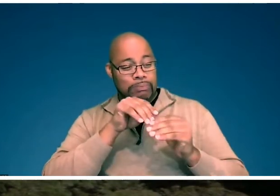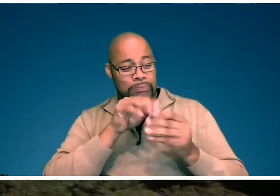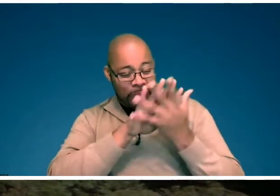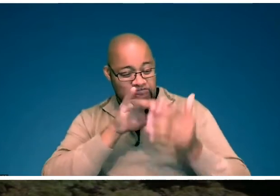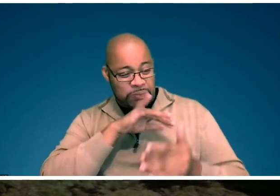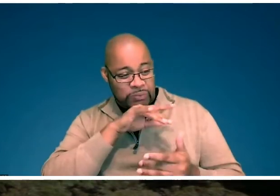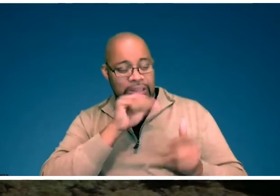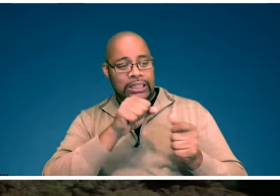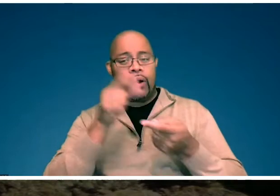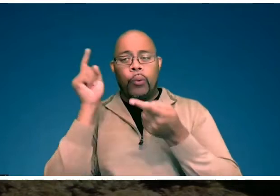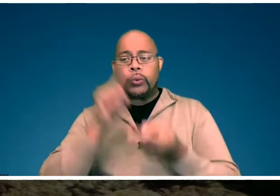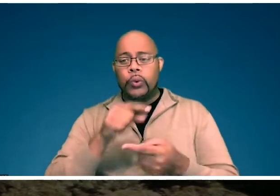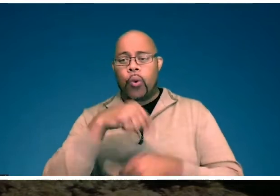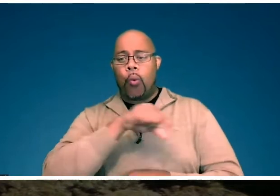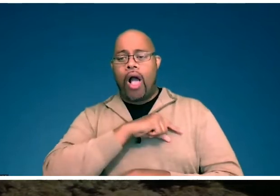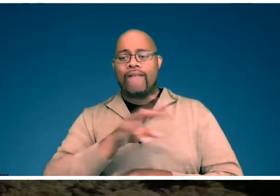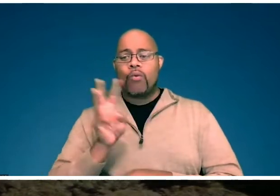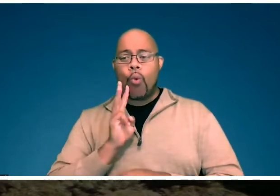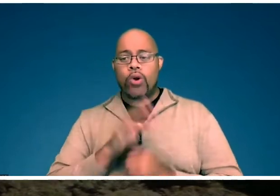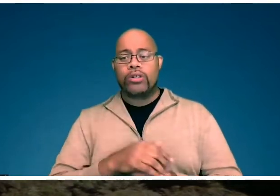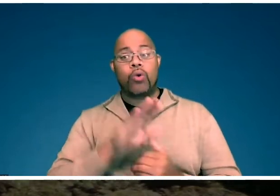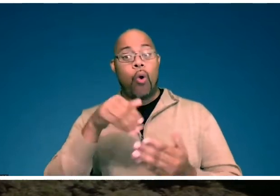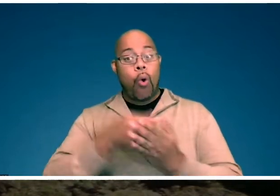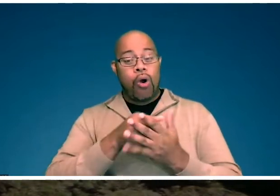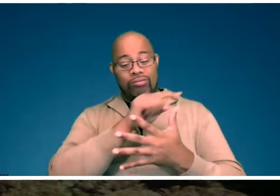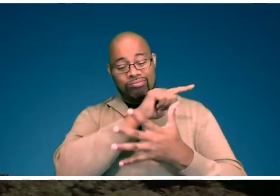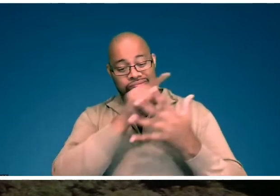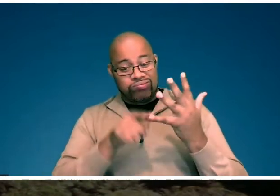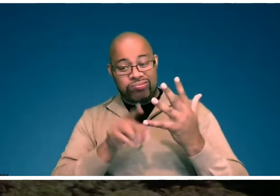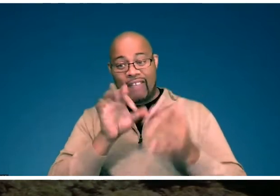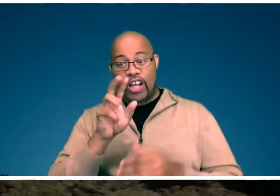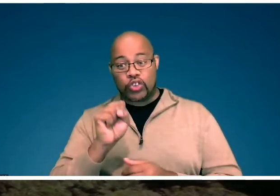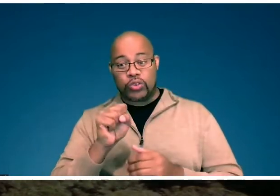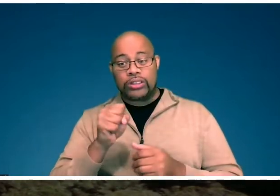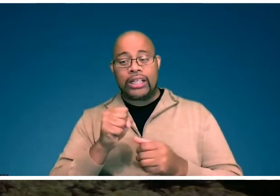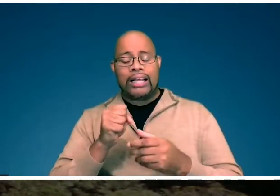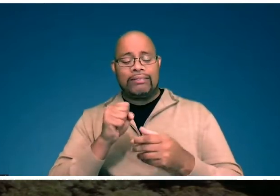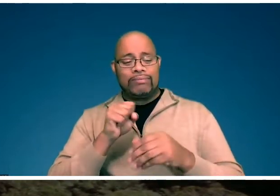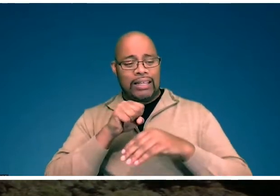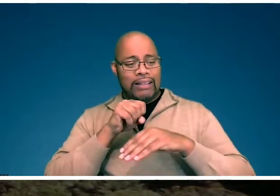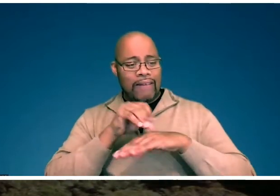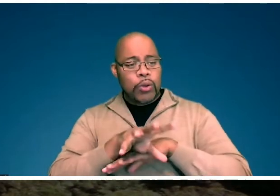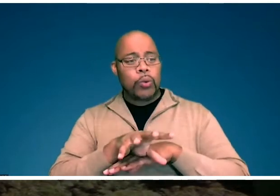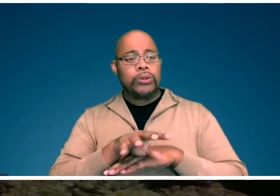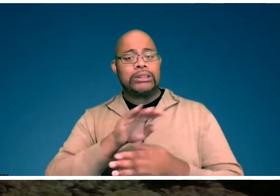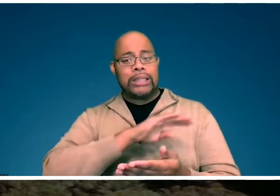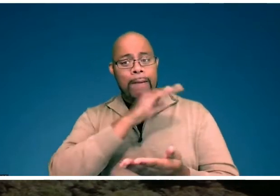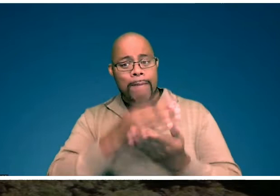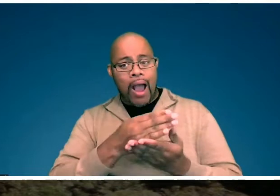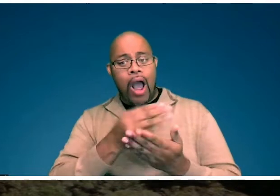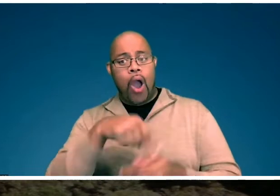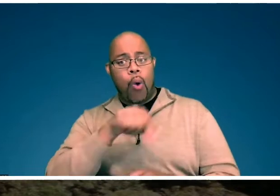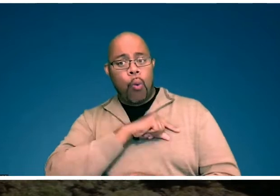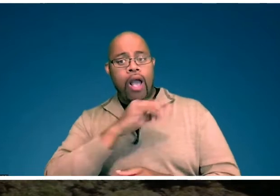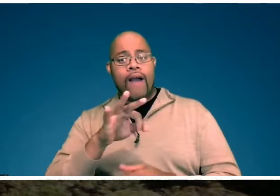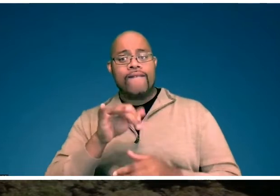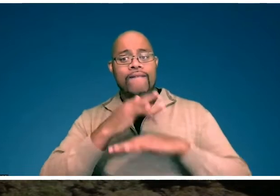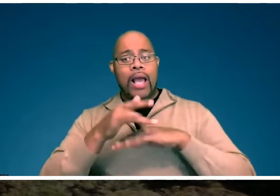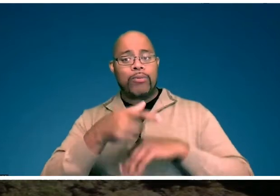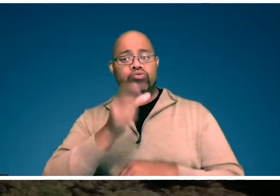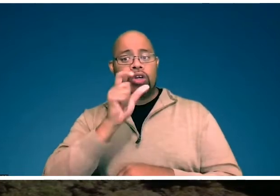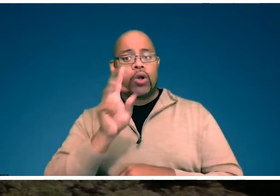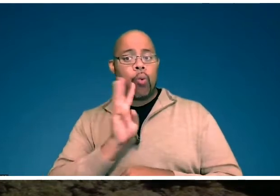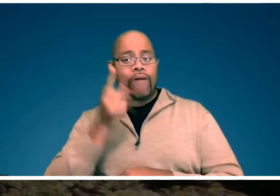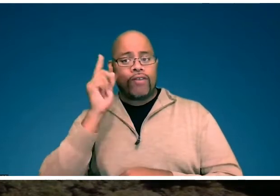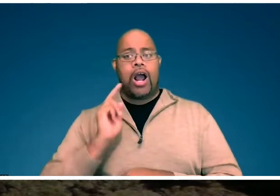enter the water and reduce the habitat quality. And all of these factors influence the quality and quantity of available